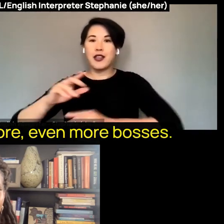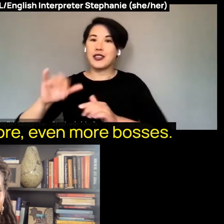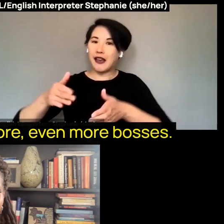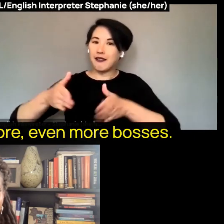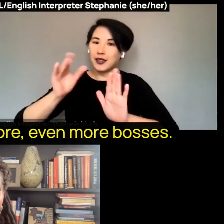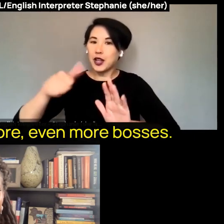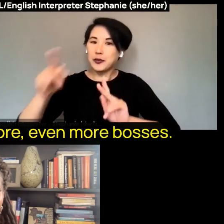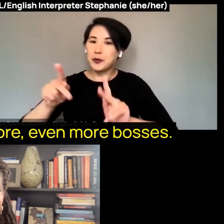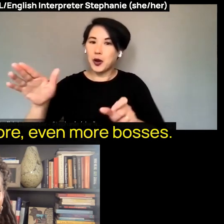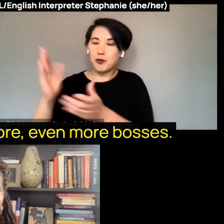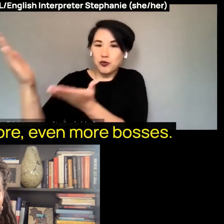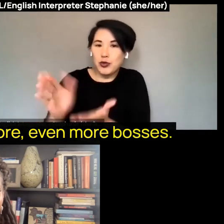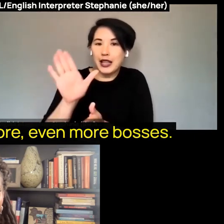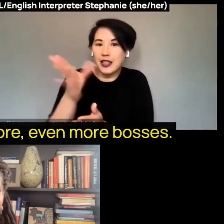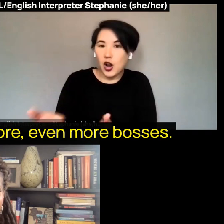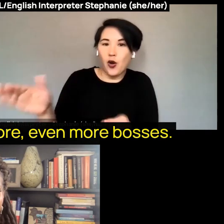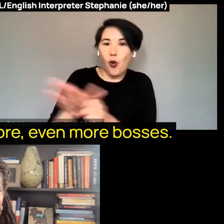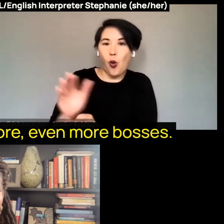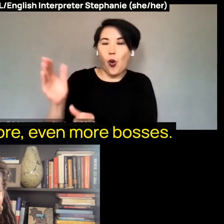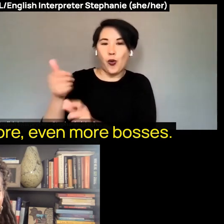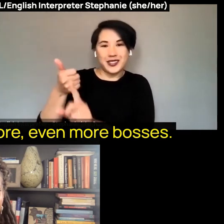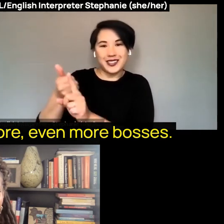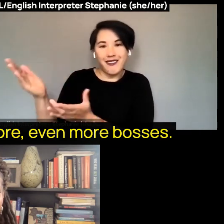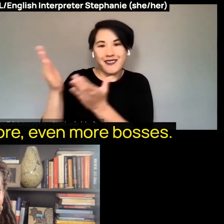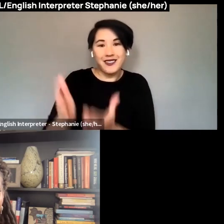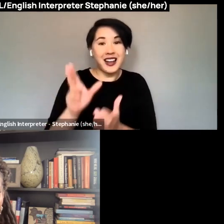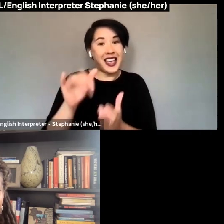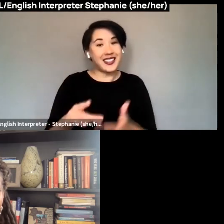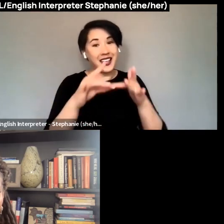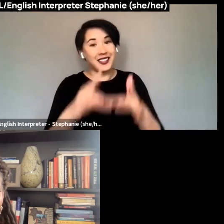ongoing generation and cadre of more, even more bosses.